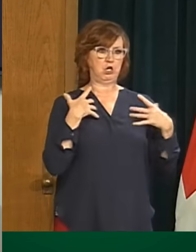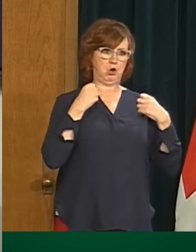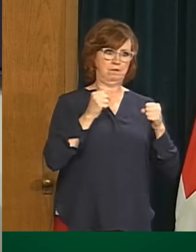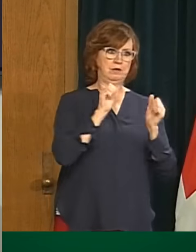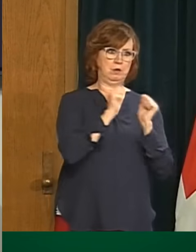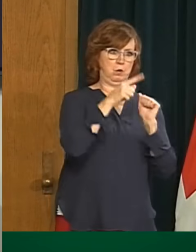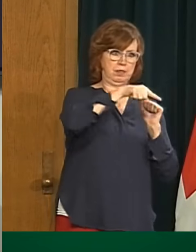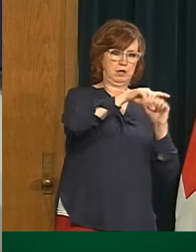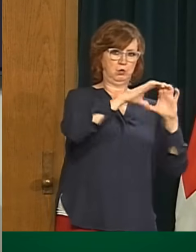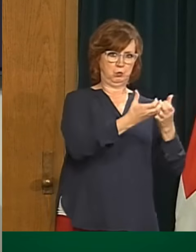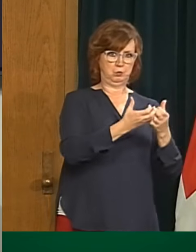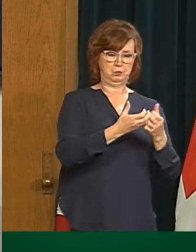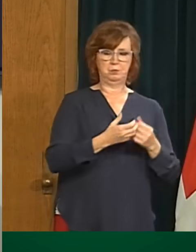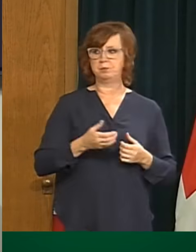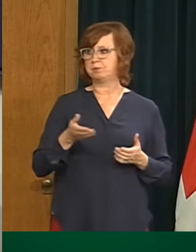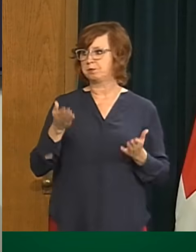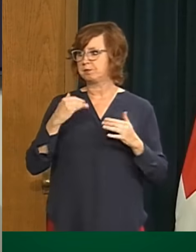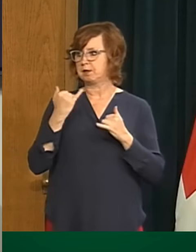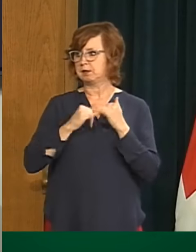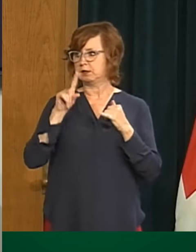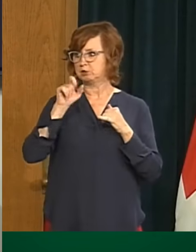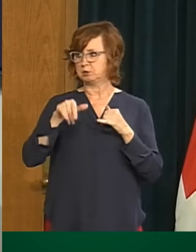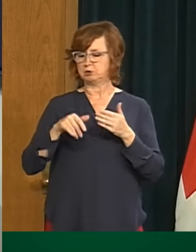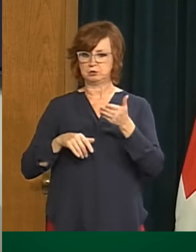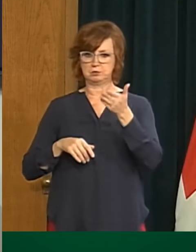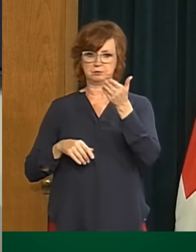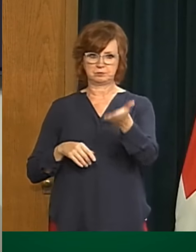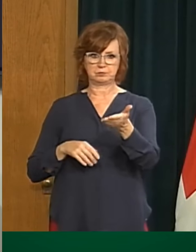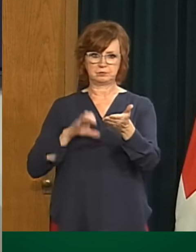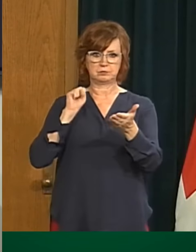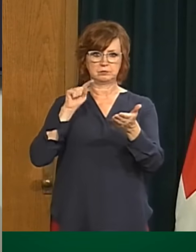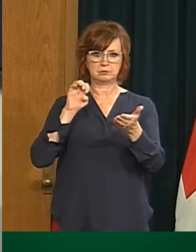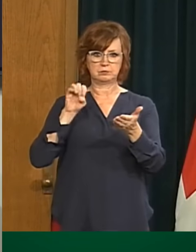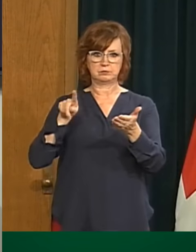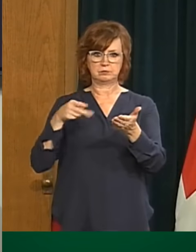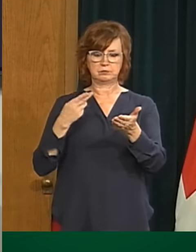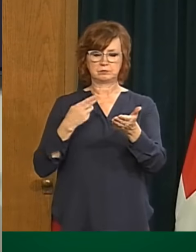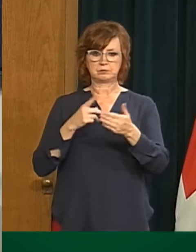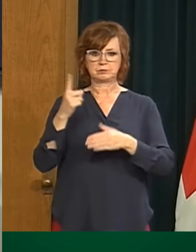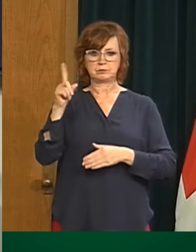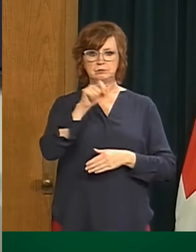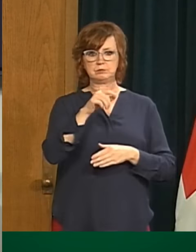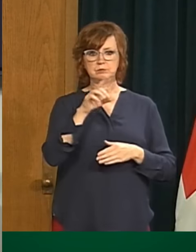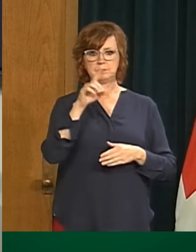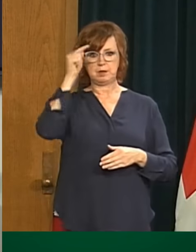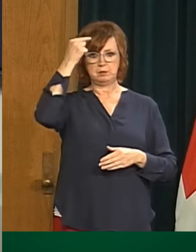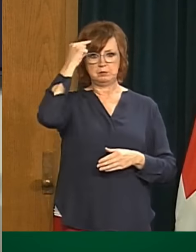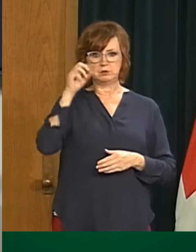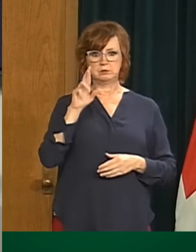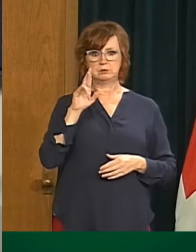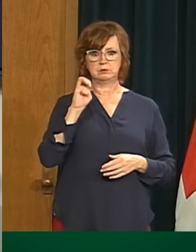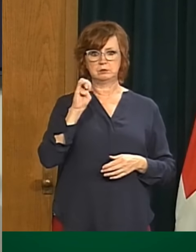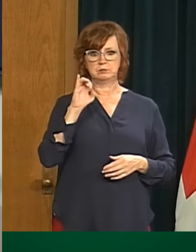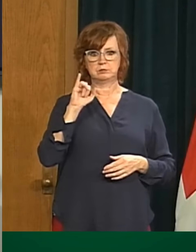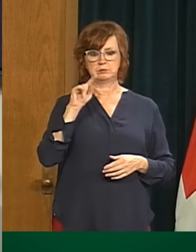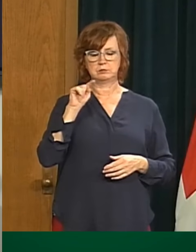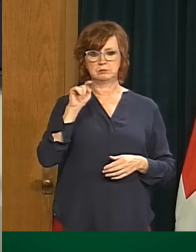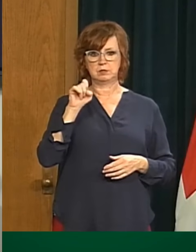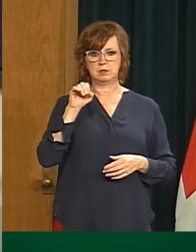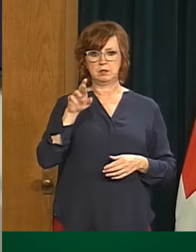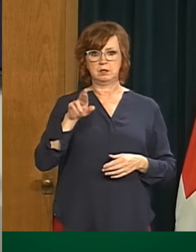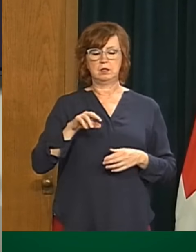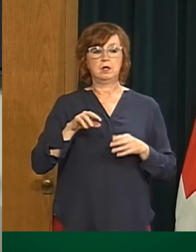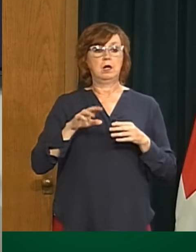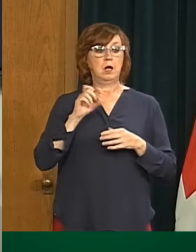And we'll take our last question from the room here, Steph. Yeah, this is For Minister Reiter, the Saskatchewan